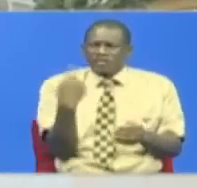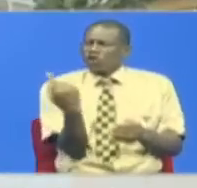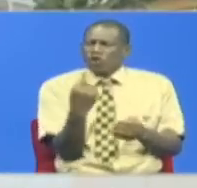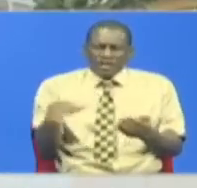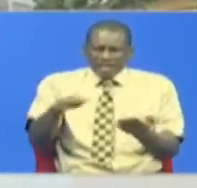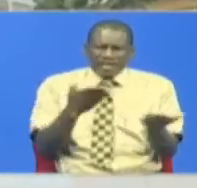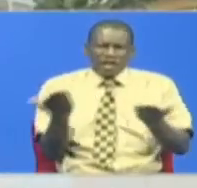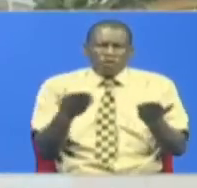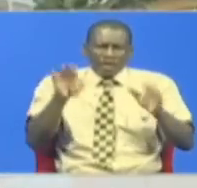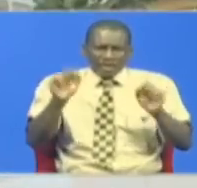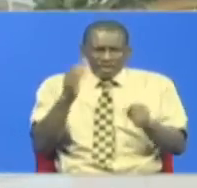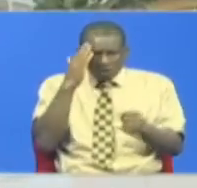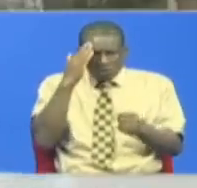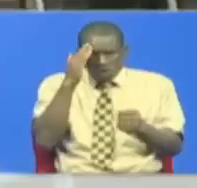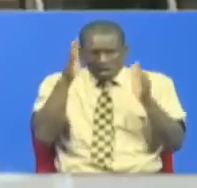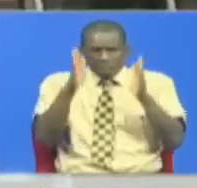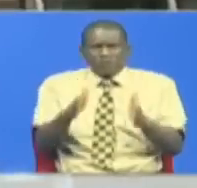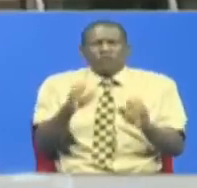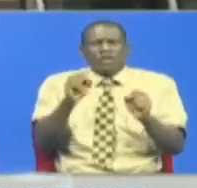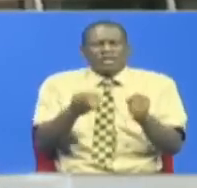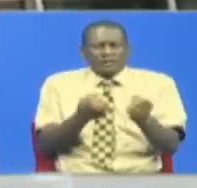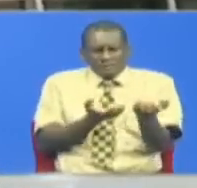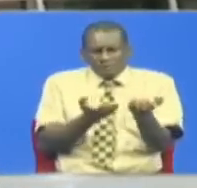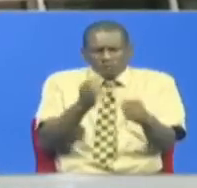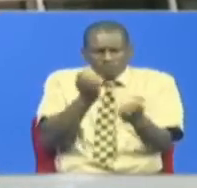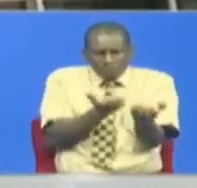actually transferred and they go to a court of law. And